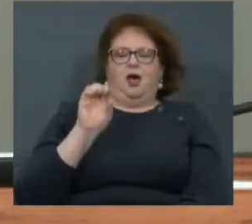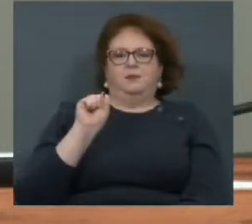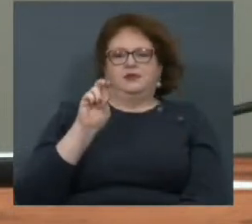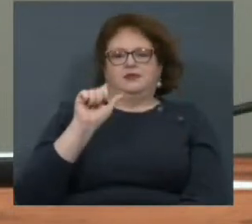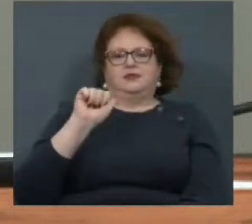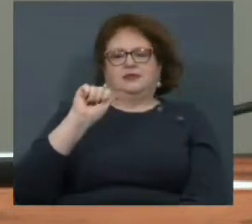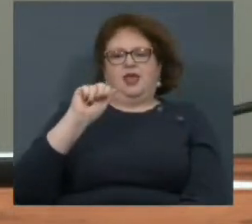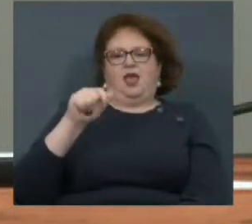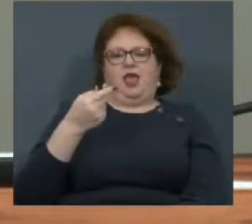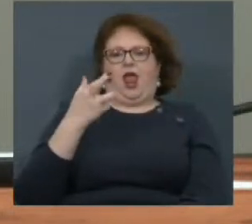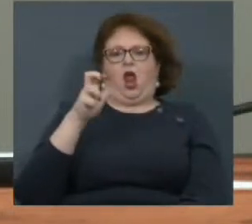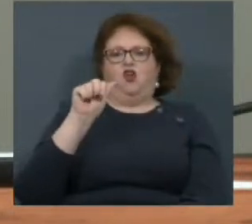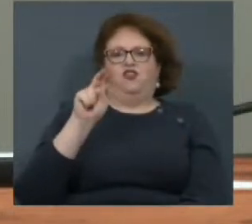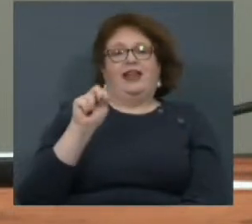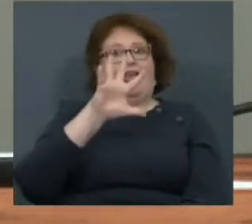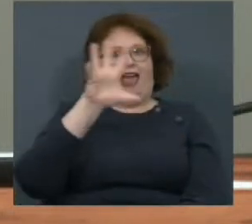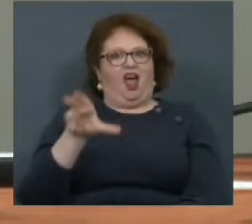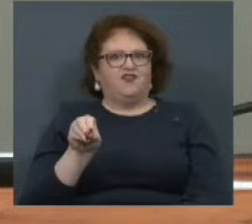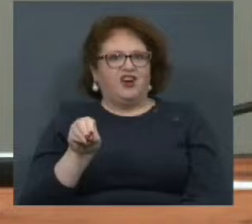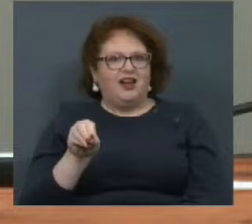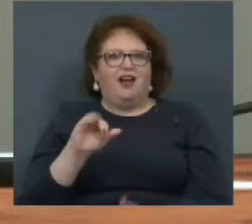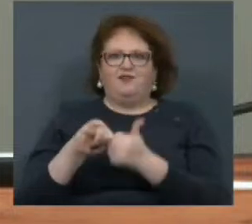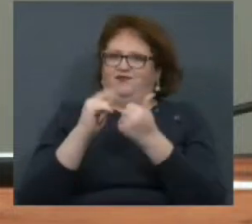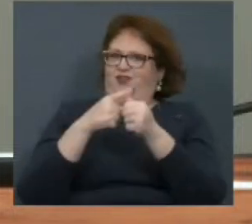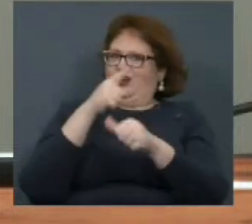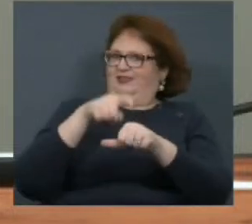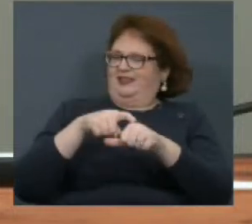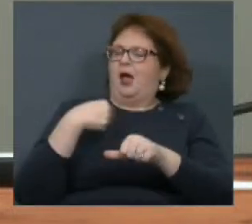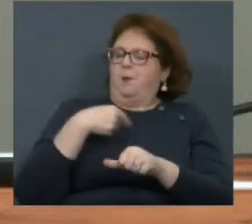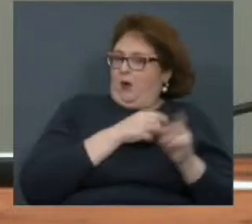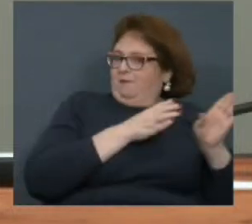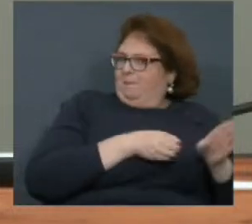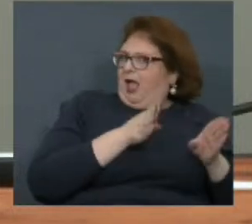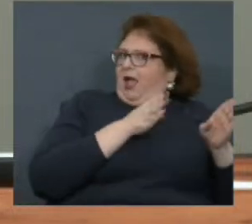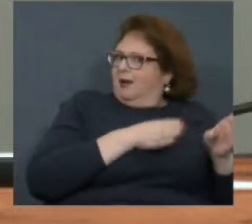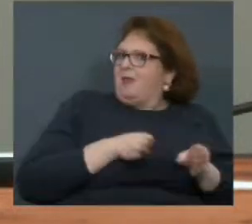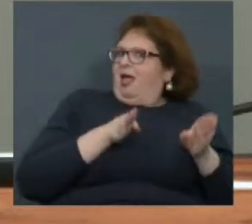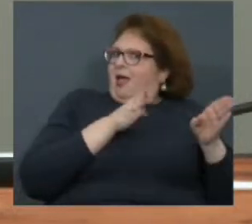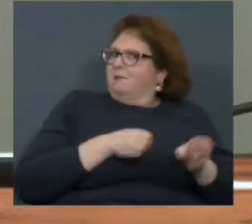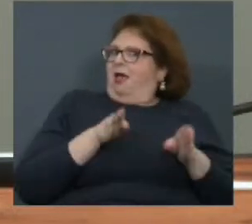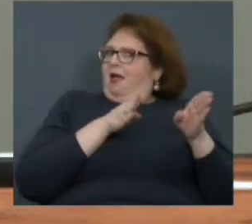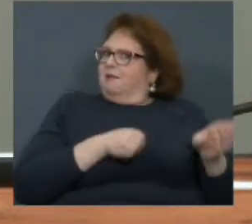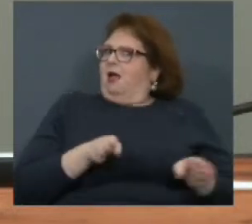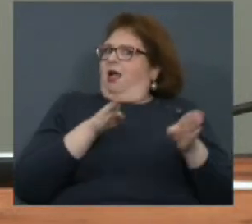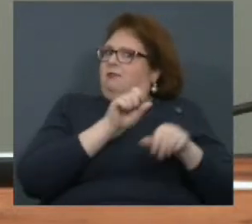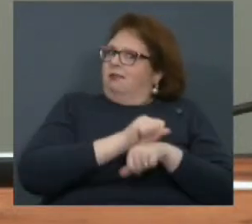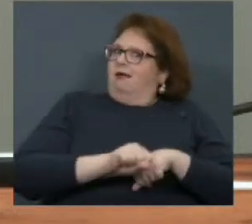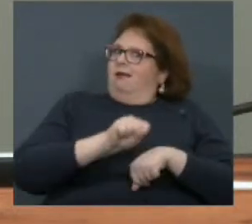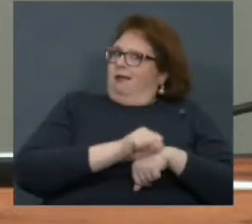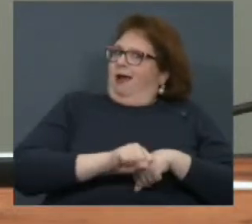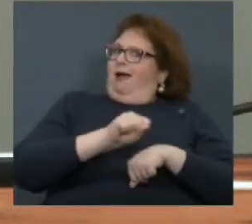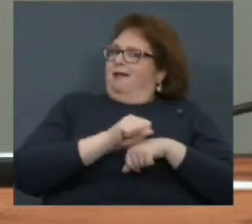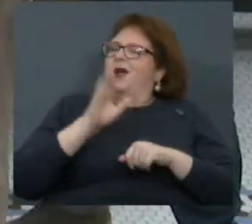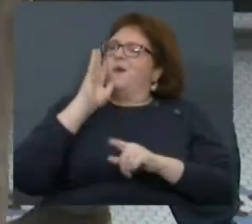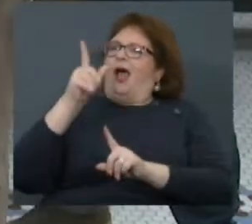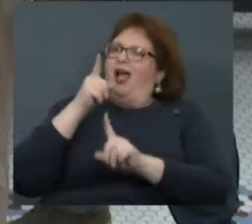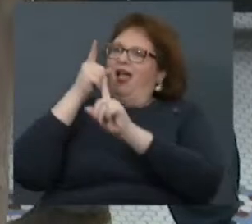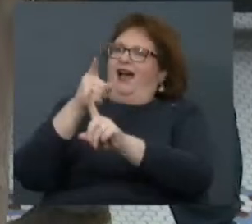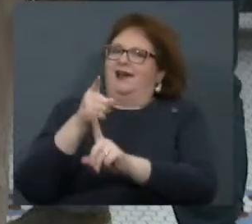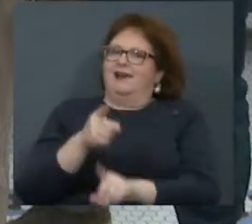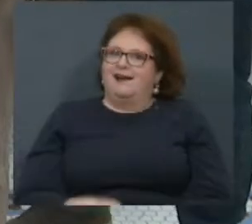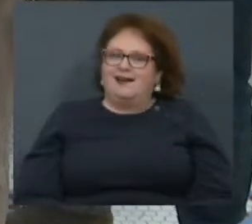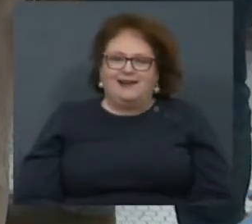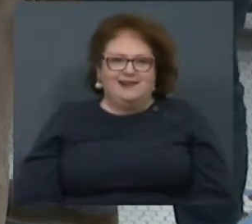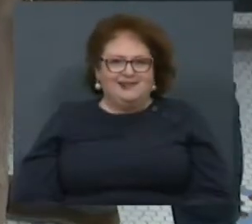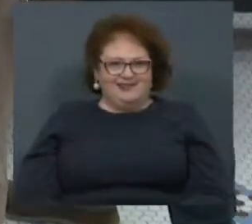for that. And I know that's something we've been planning for quite some time. And so just wanted to share that appreciation. Thank you.